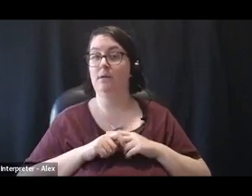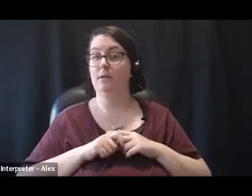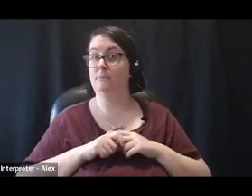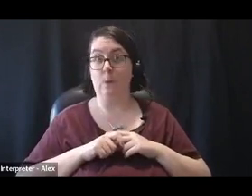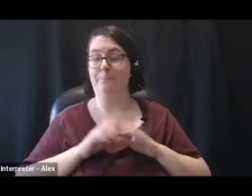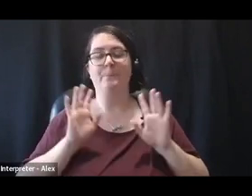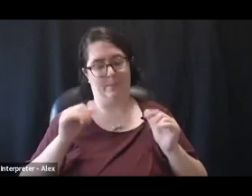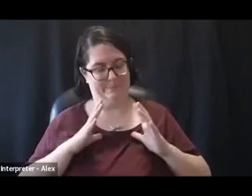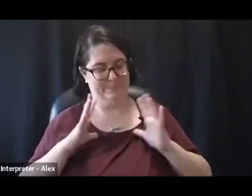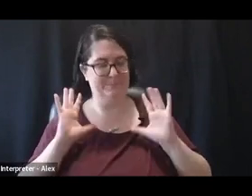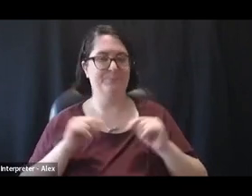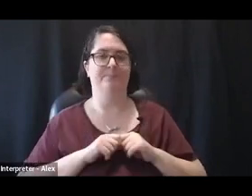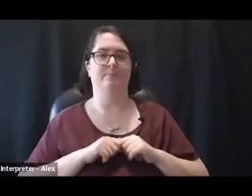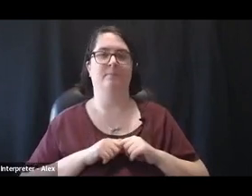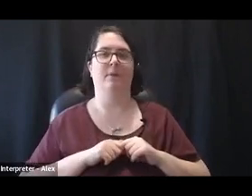Okay.